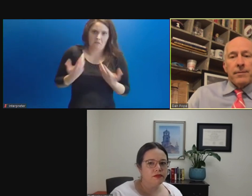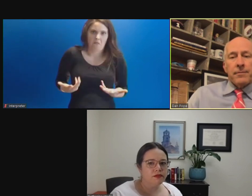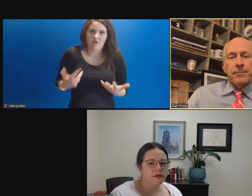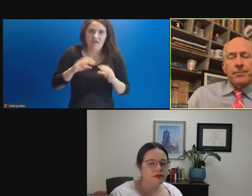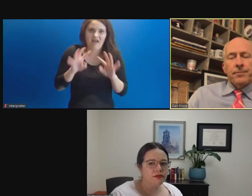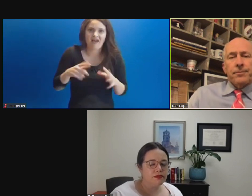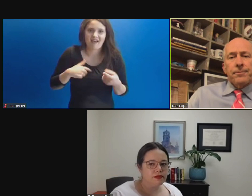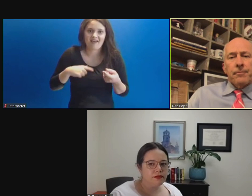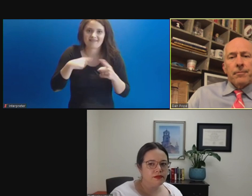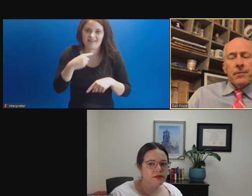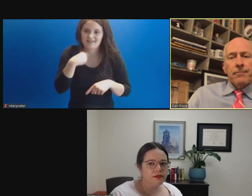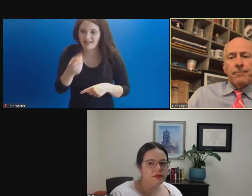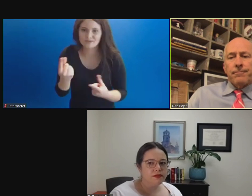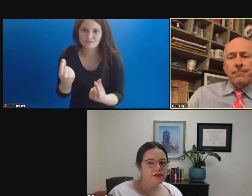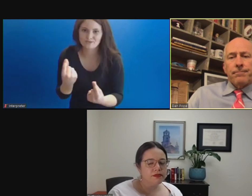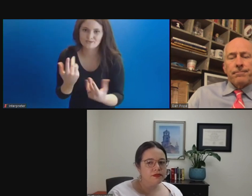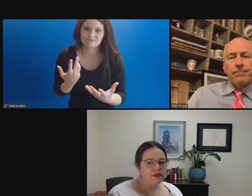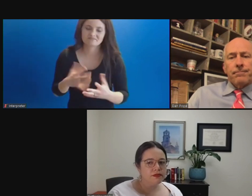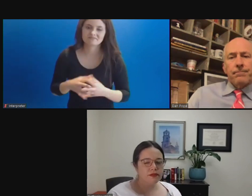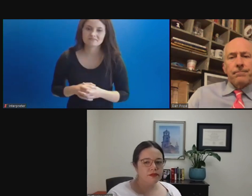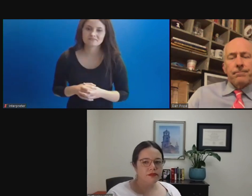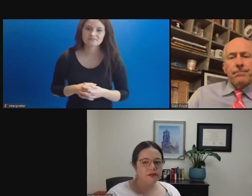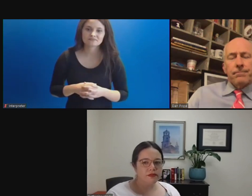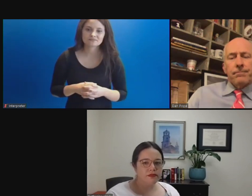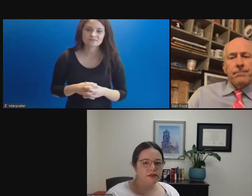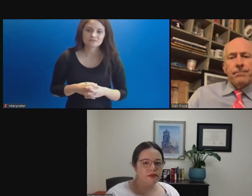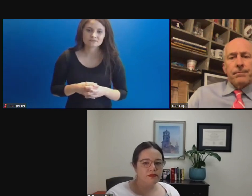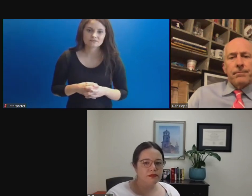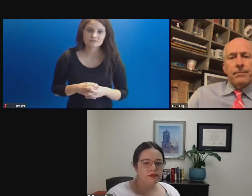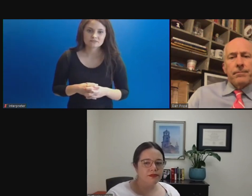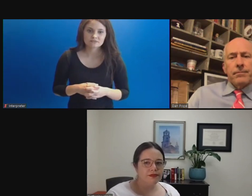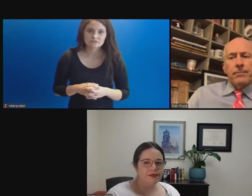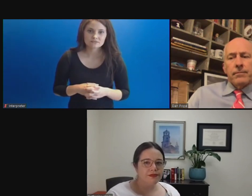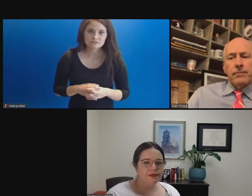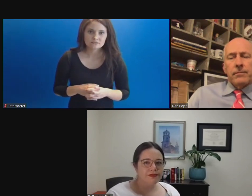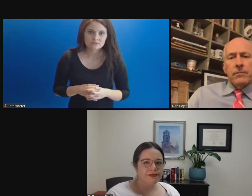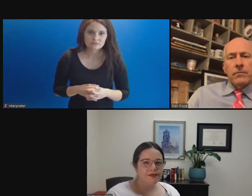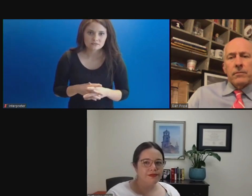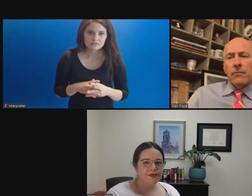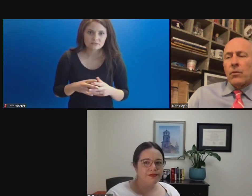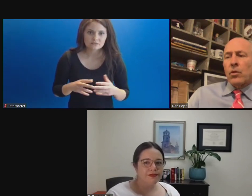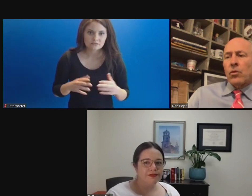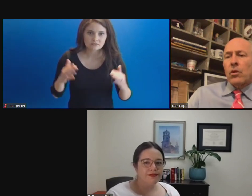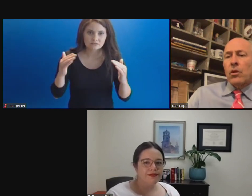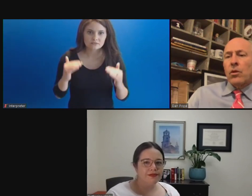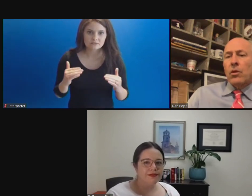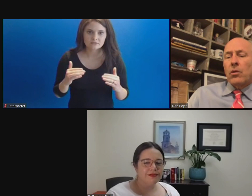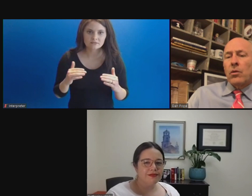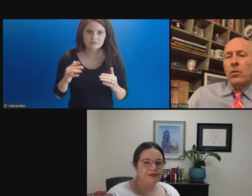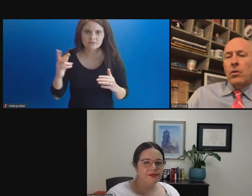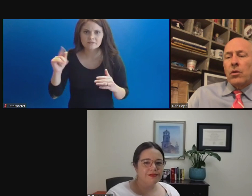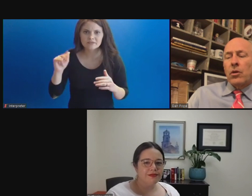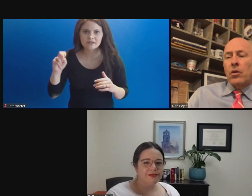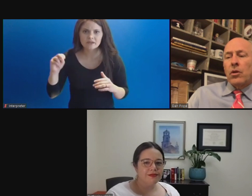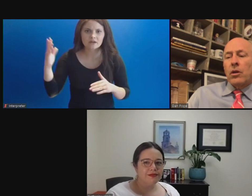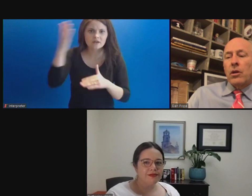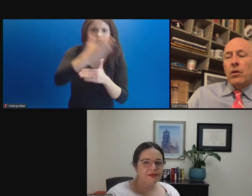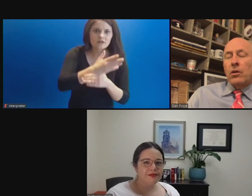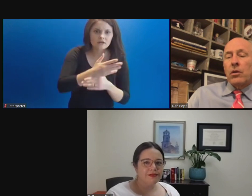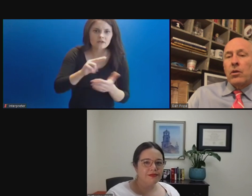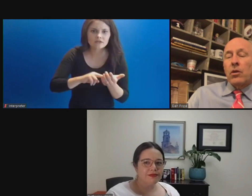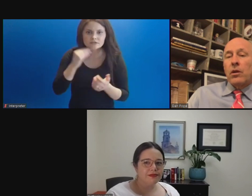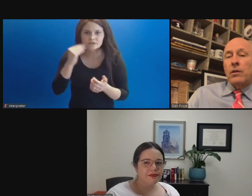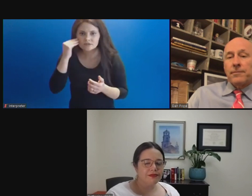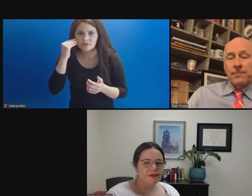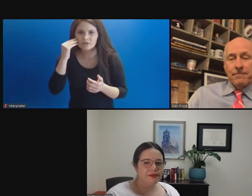in that. And last question will be Karen. Better on their own, and that's really what we're seeing here. From nursing homes, I showed